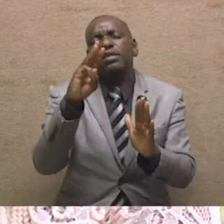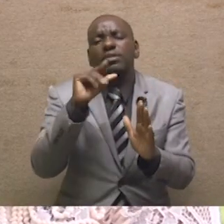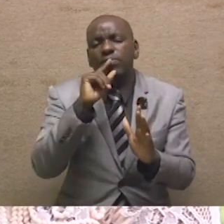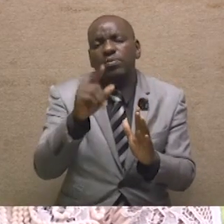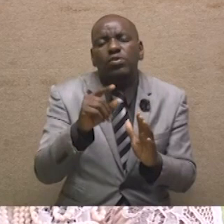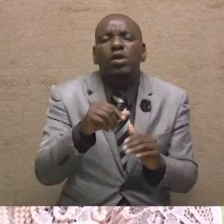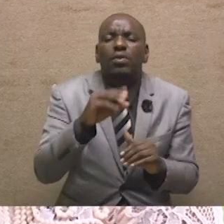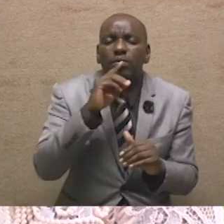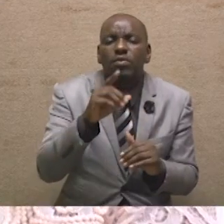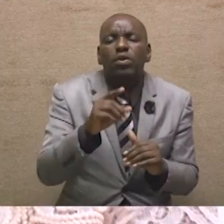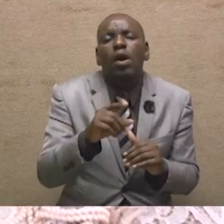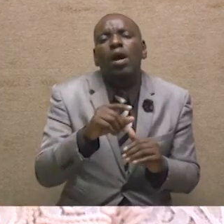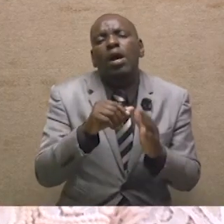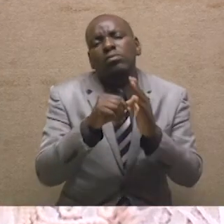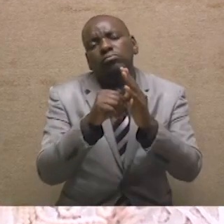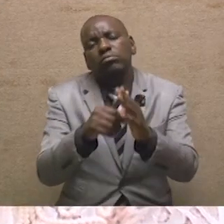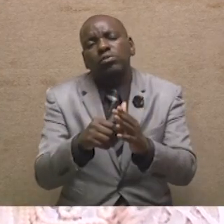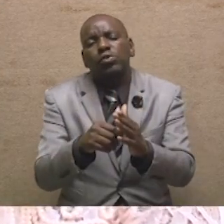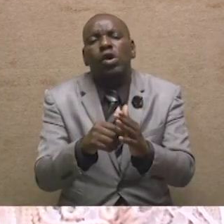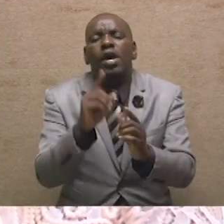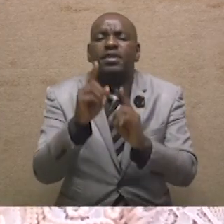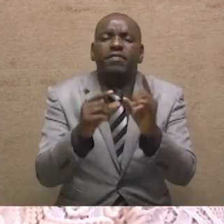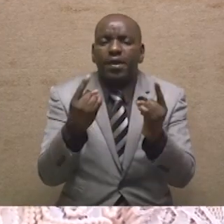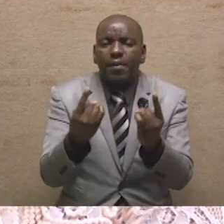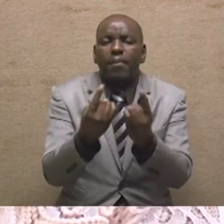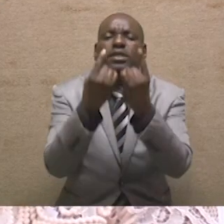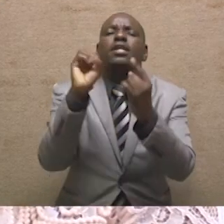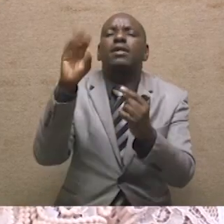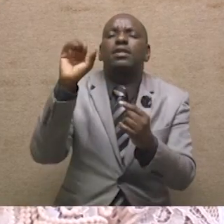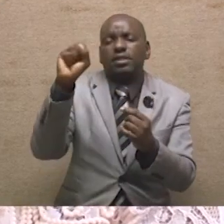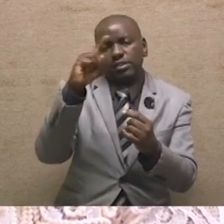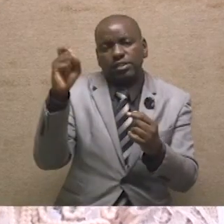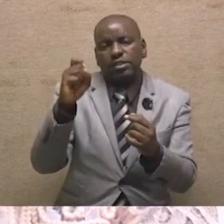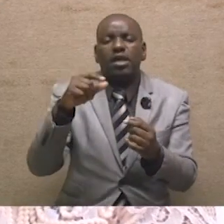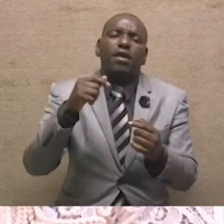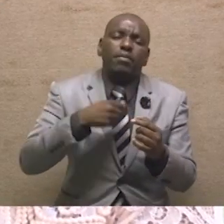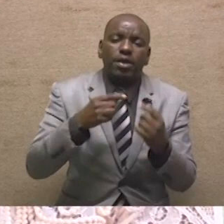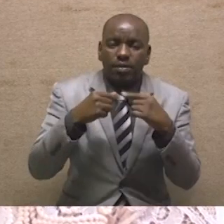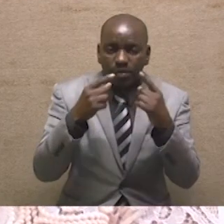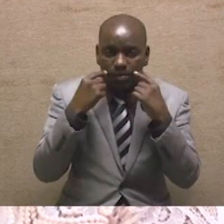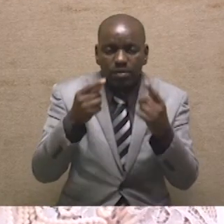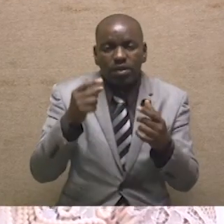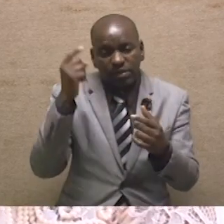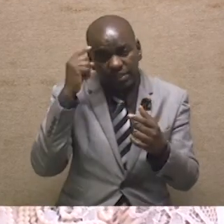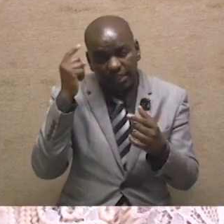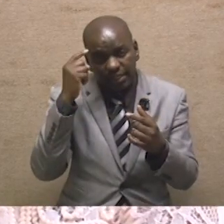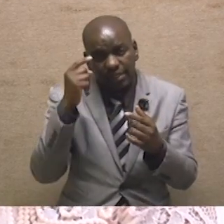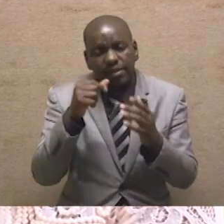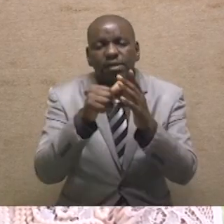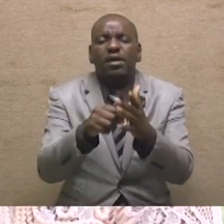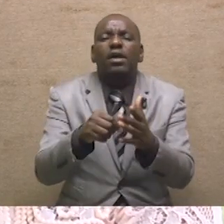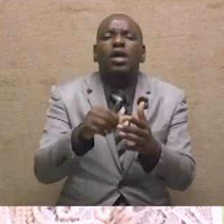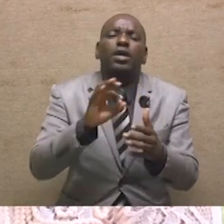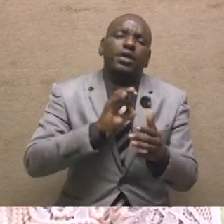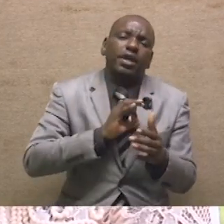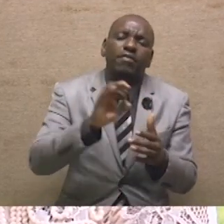lesser standard of schools. It's possible that they might be able to fit the criteria as they go on. So for me, I would